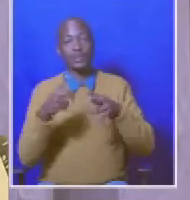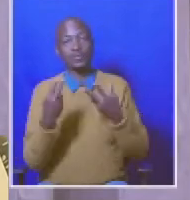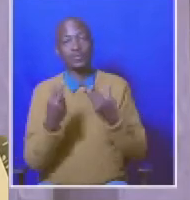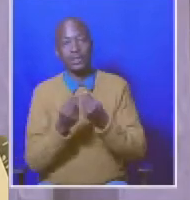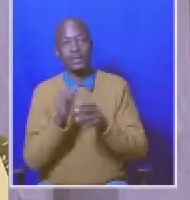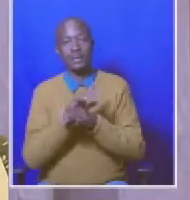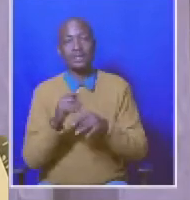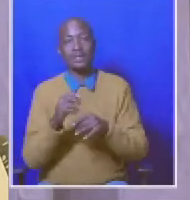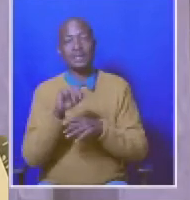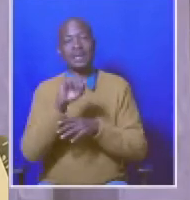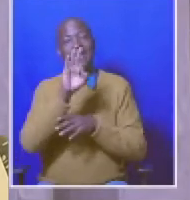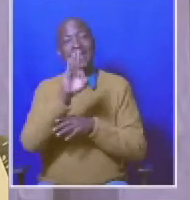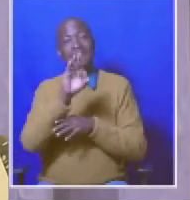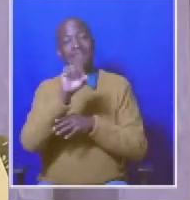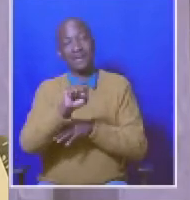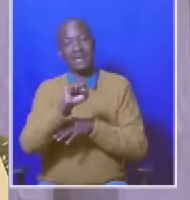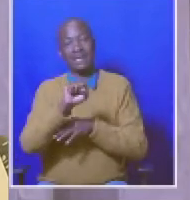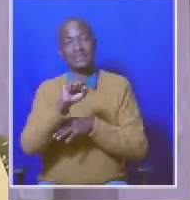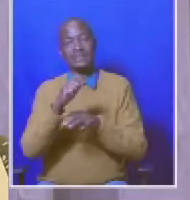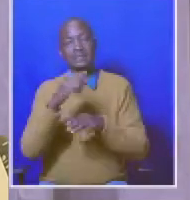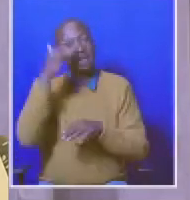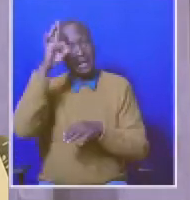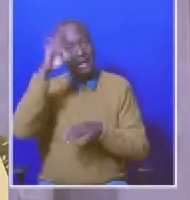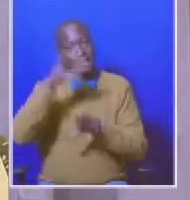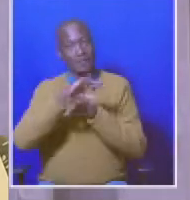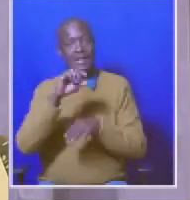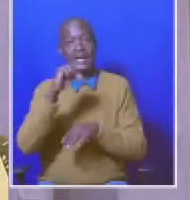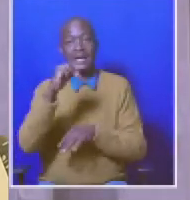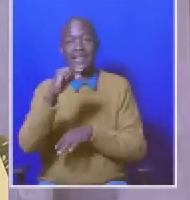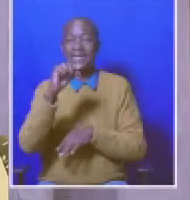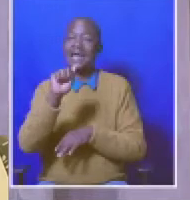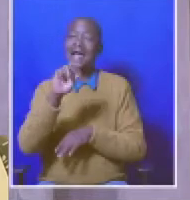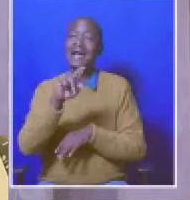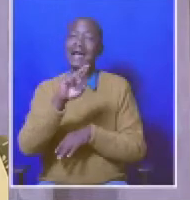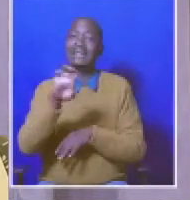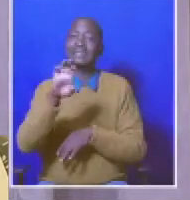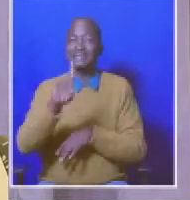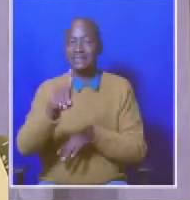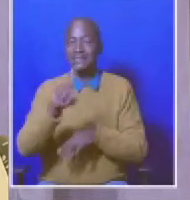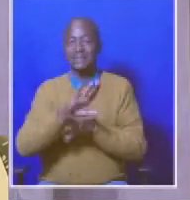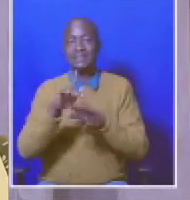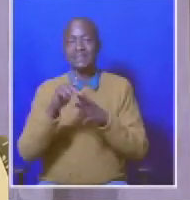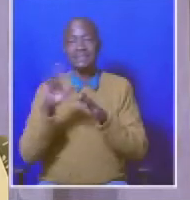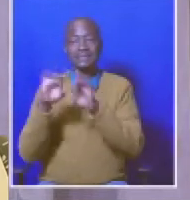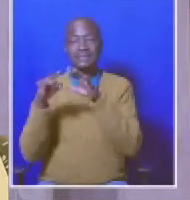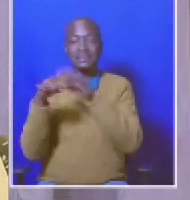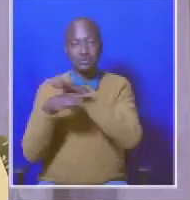government and the Harib District Municipality, as well as the private